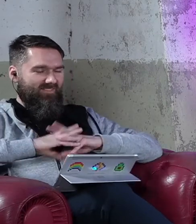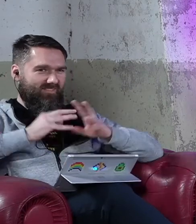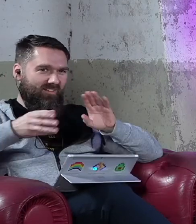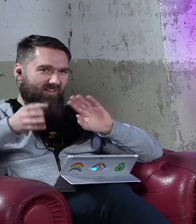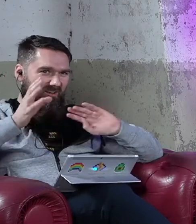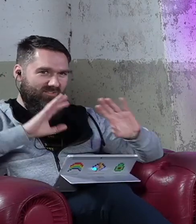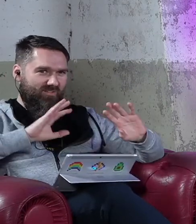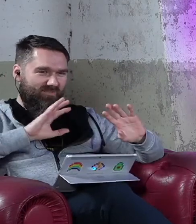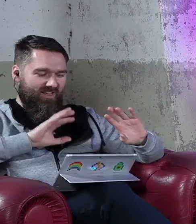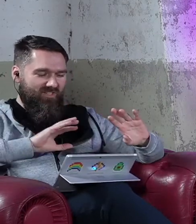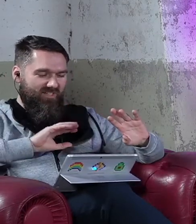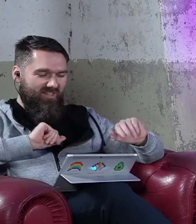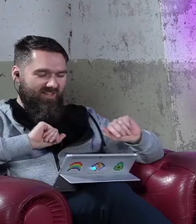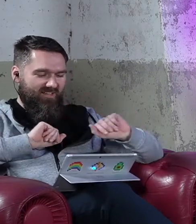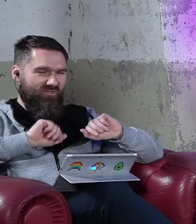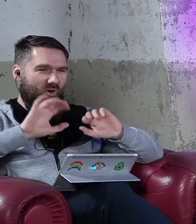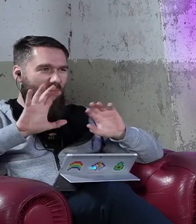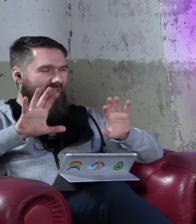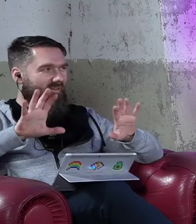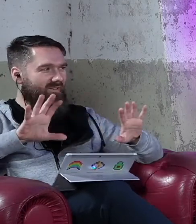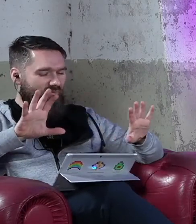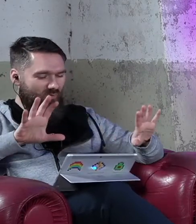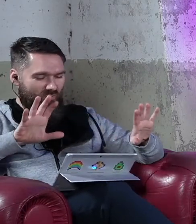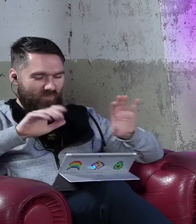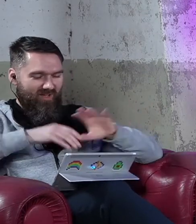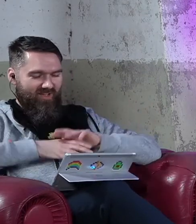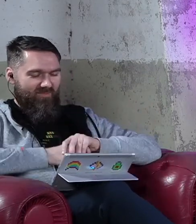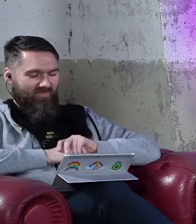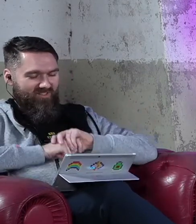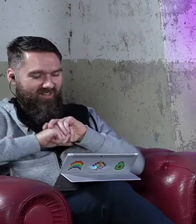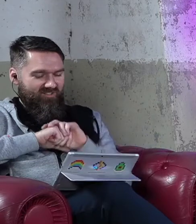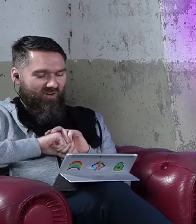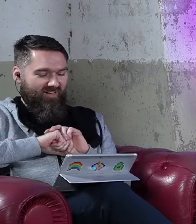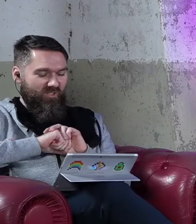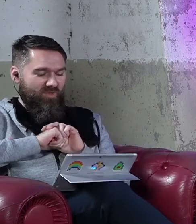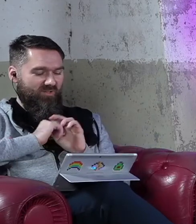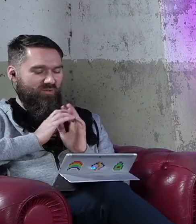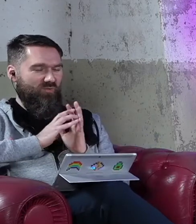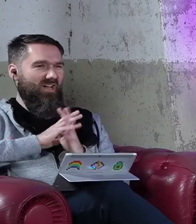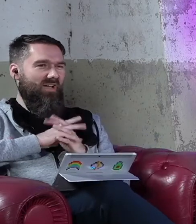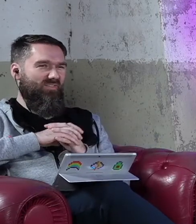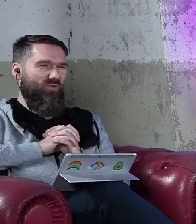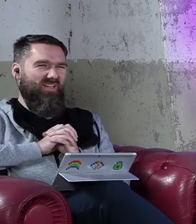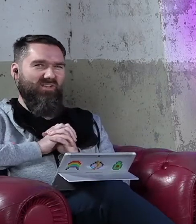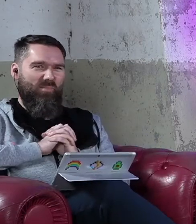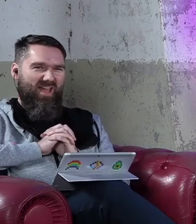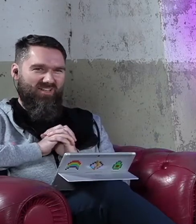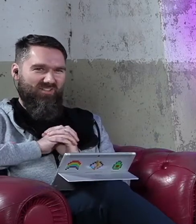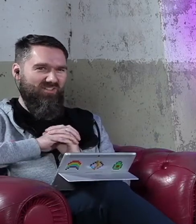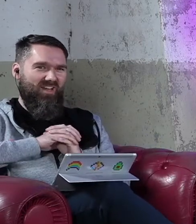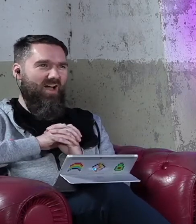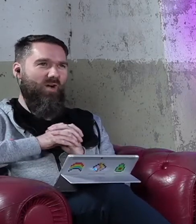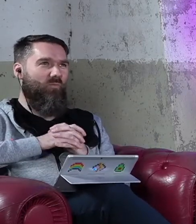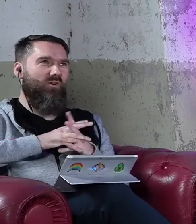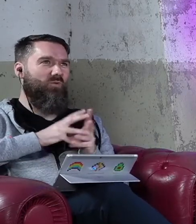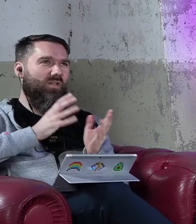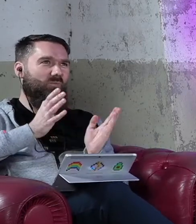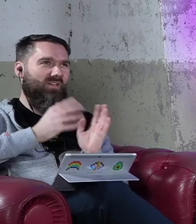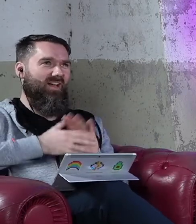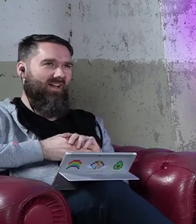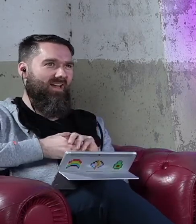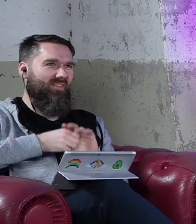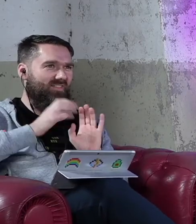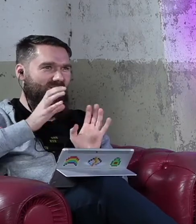At the last VACD, someone here in this room challenged our next speaker to dive into GitHub Actions. I wonder who that will